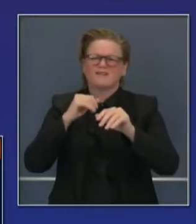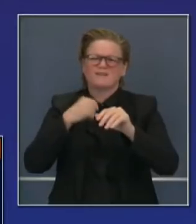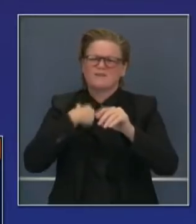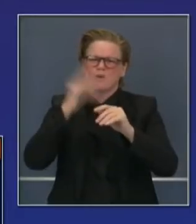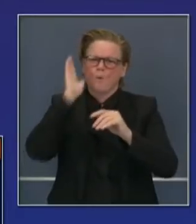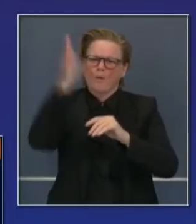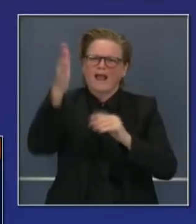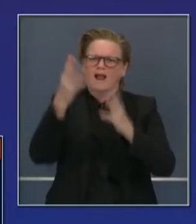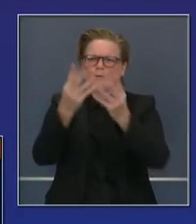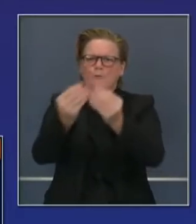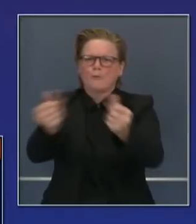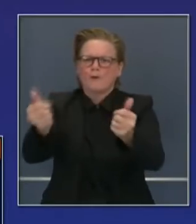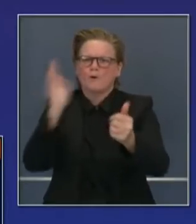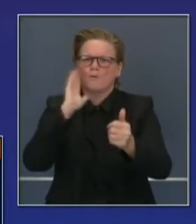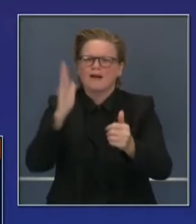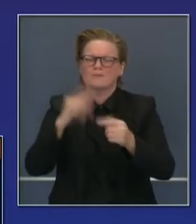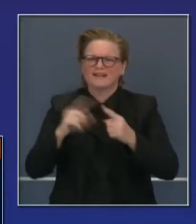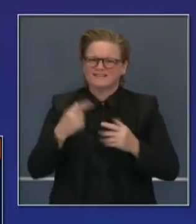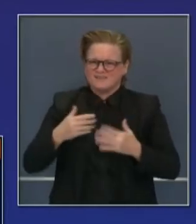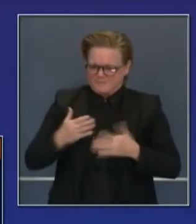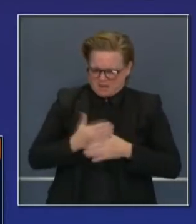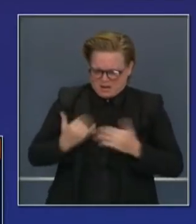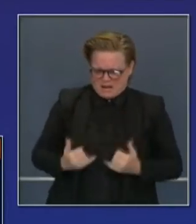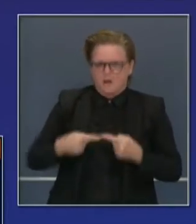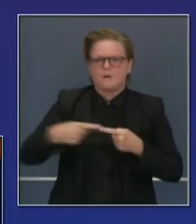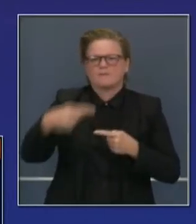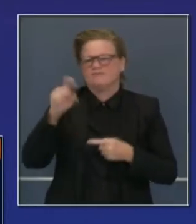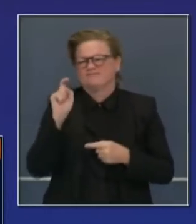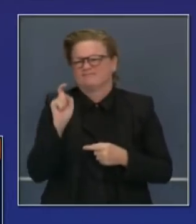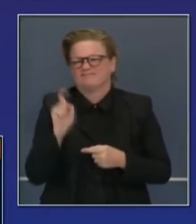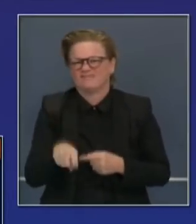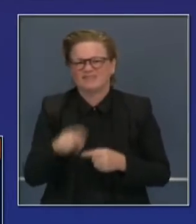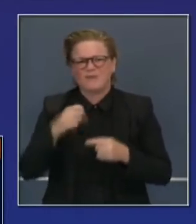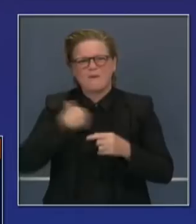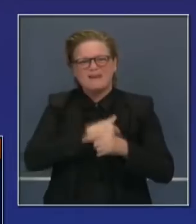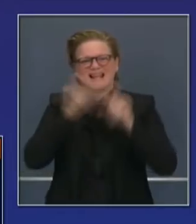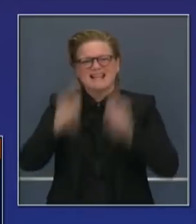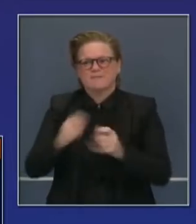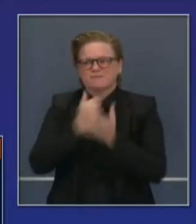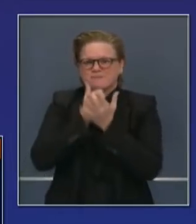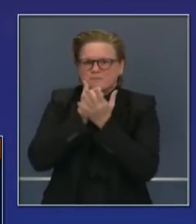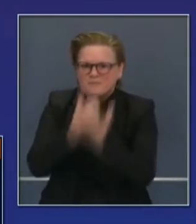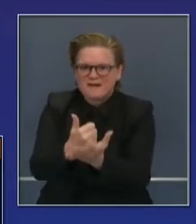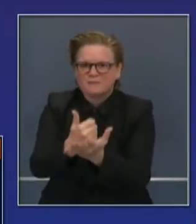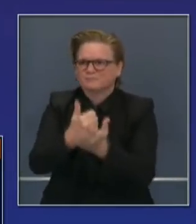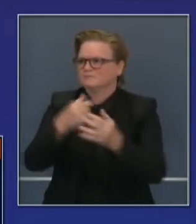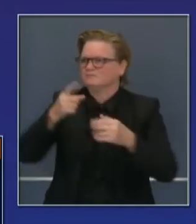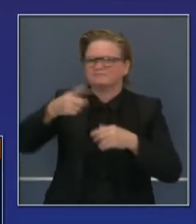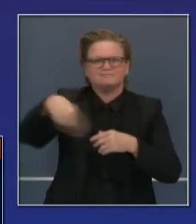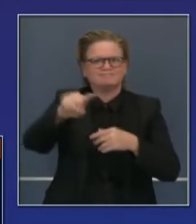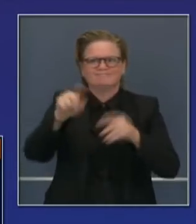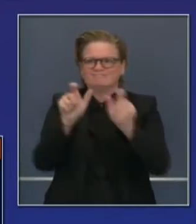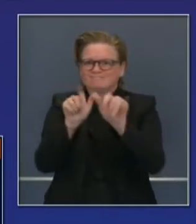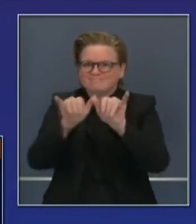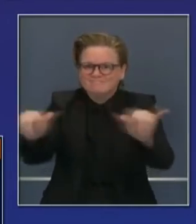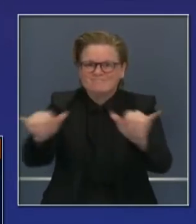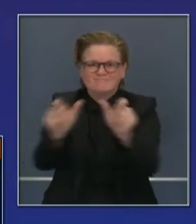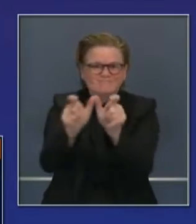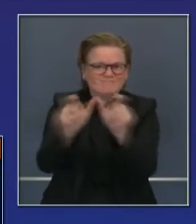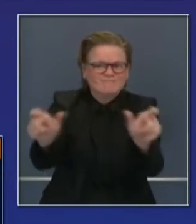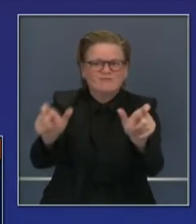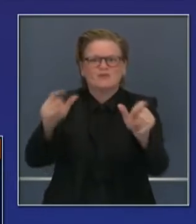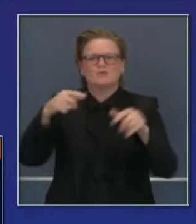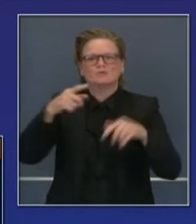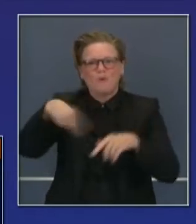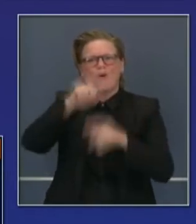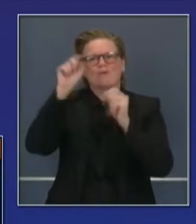we can to stem the tide, to bend the curve, and to give us the time necessary by bending that curve to get